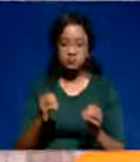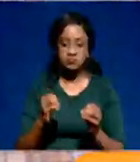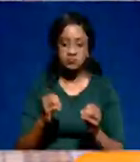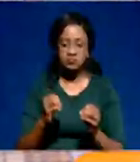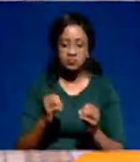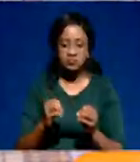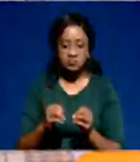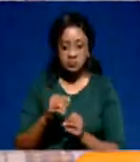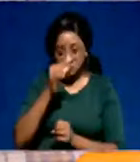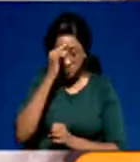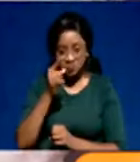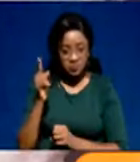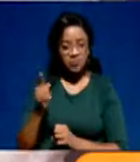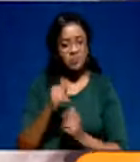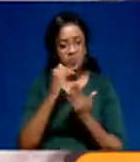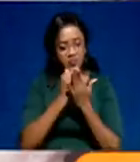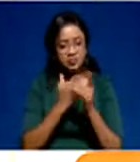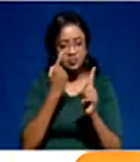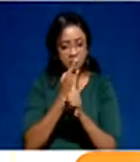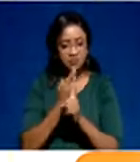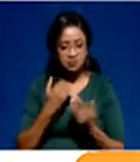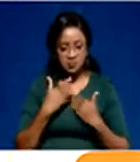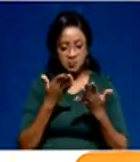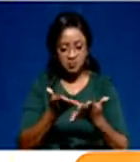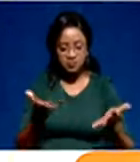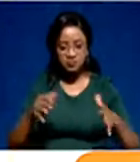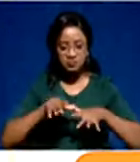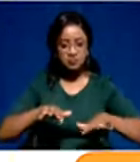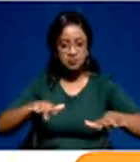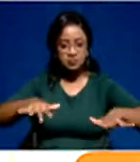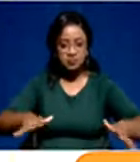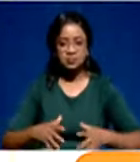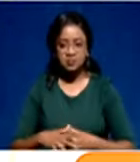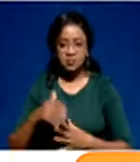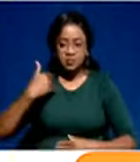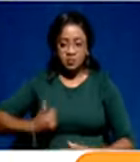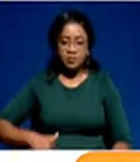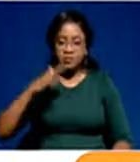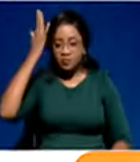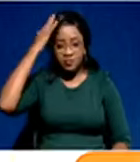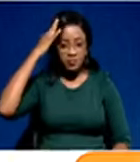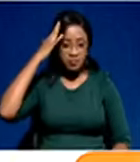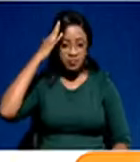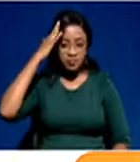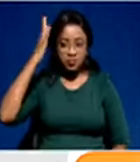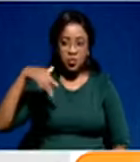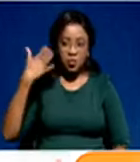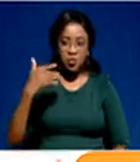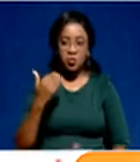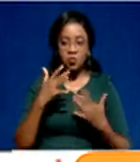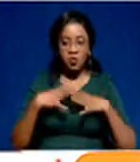where the government is undertaking its projects. I know there is always a temptation